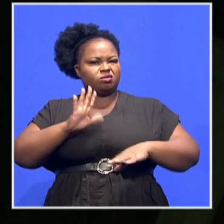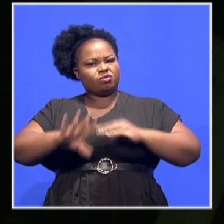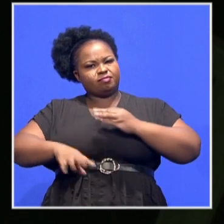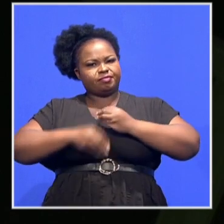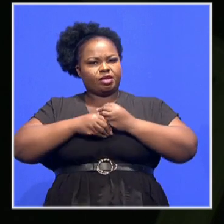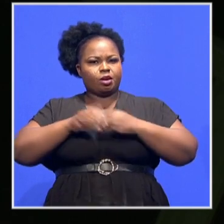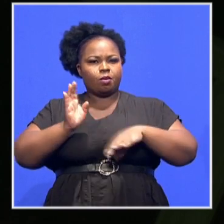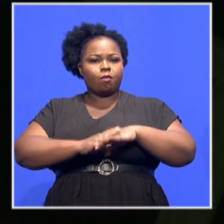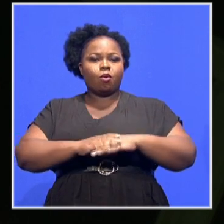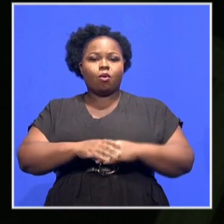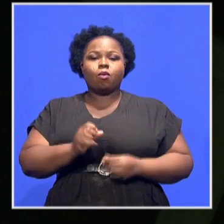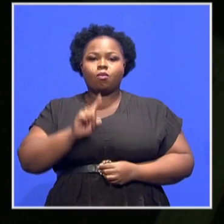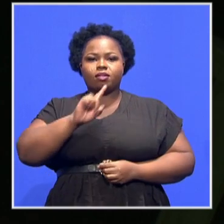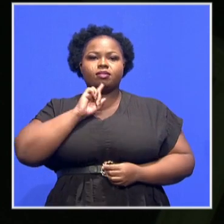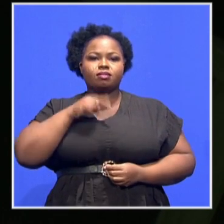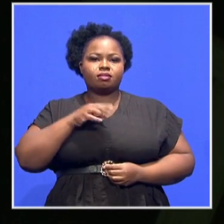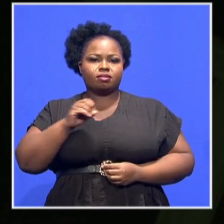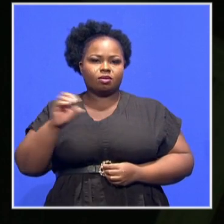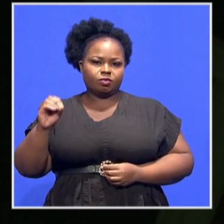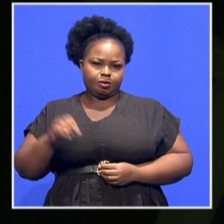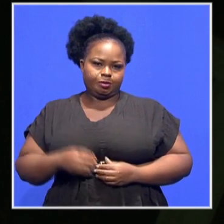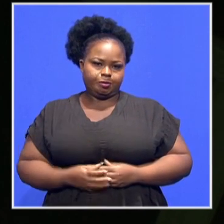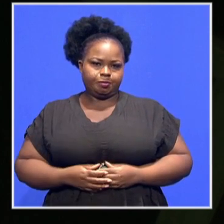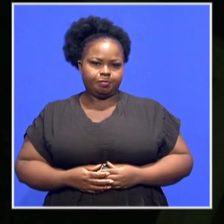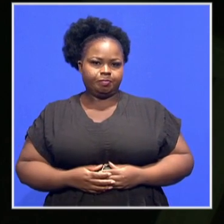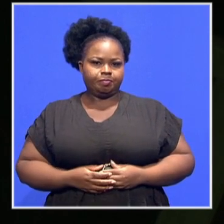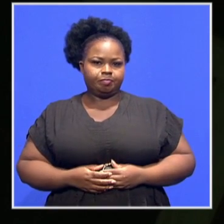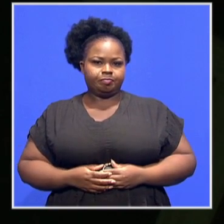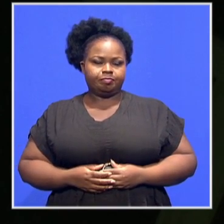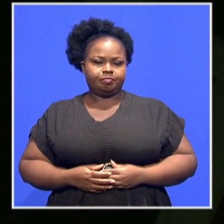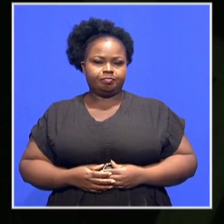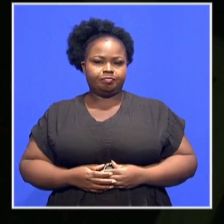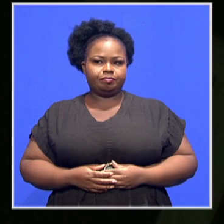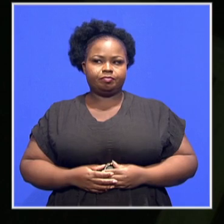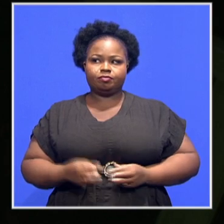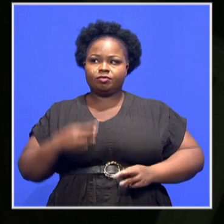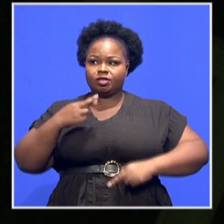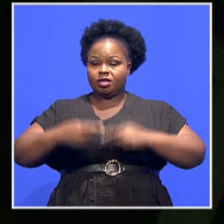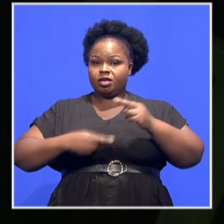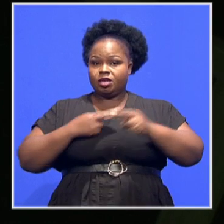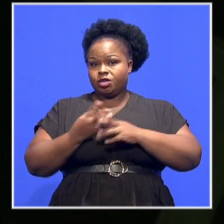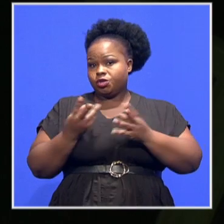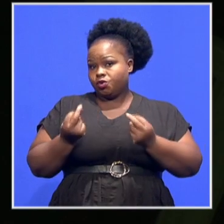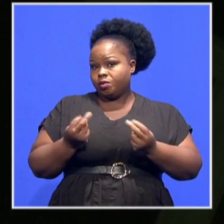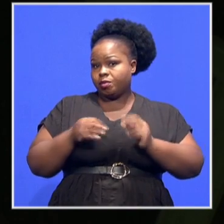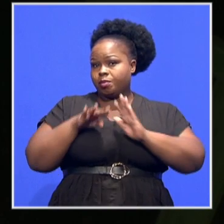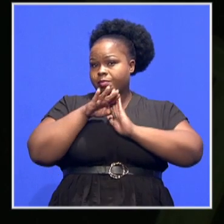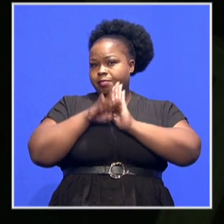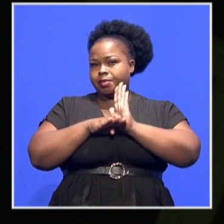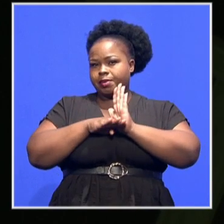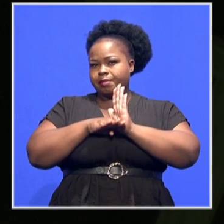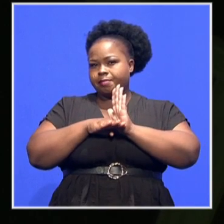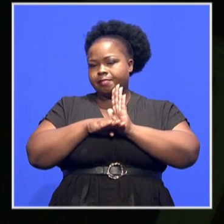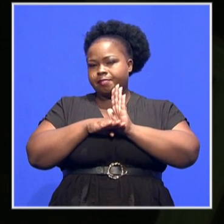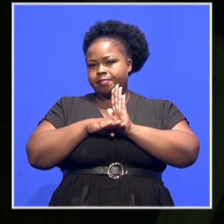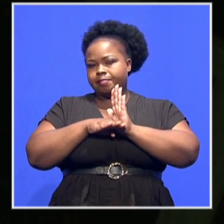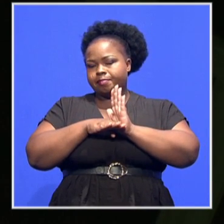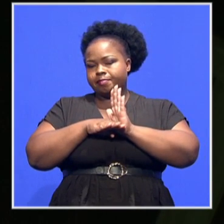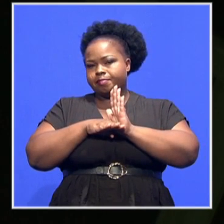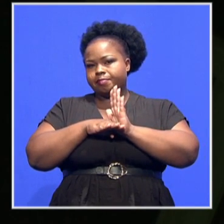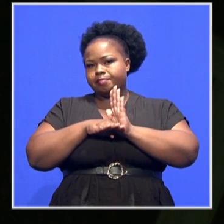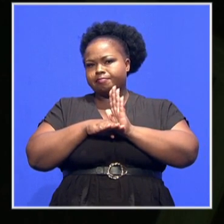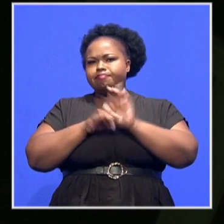additional 1,000. The successful renewable program